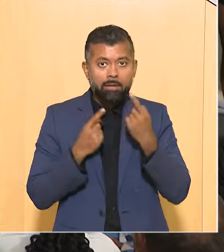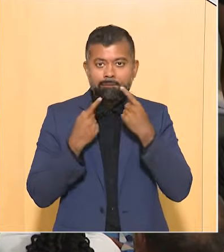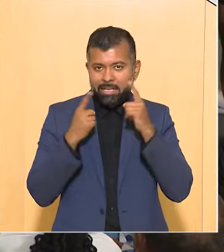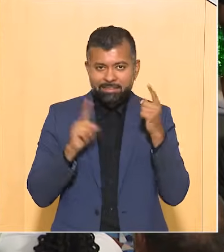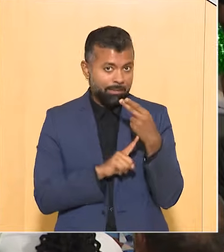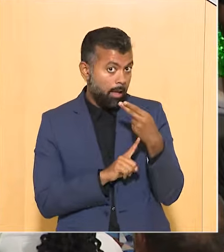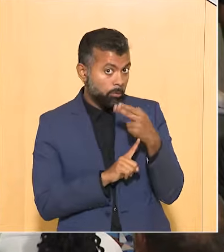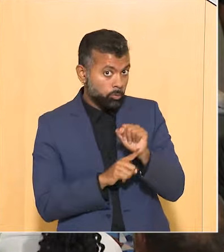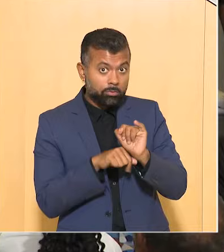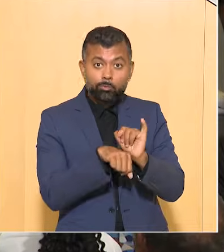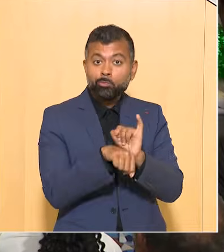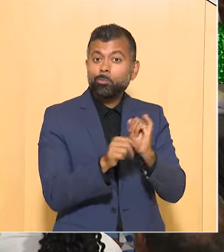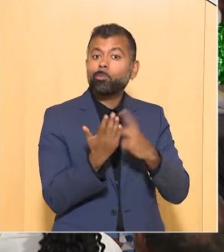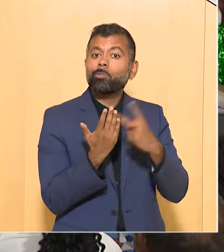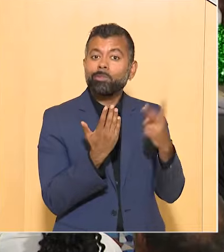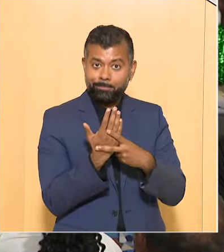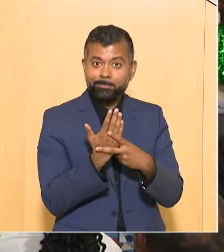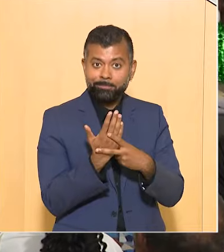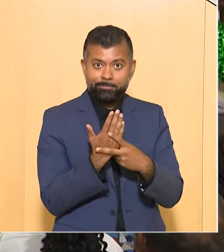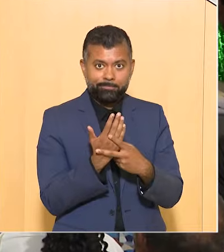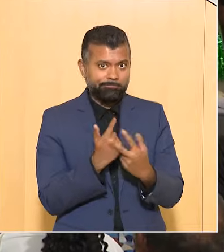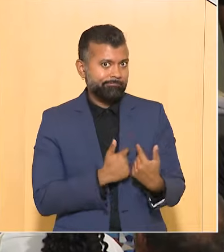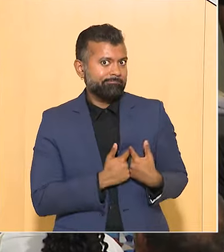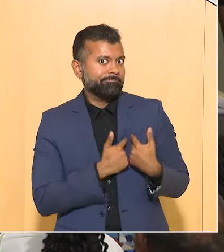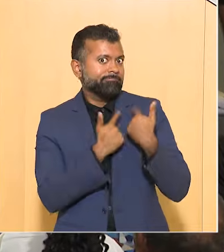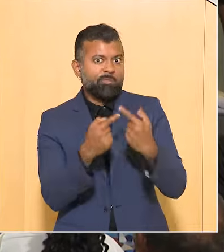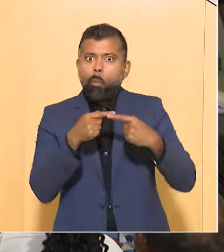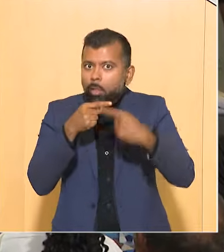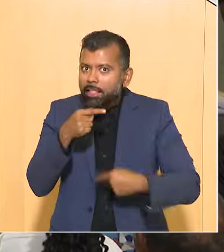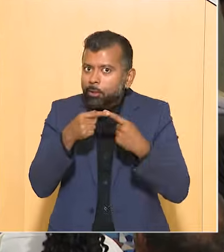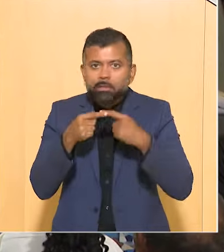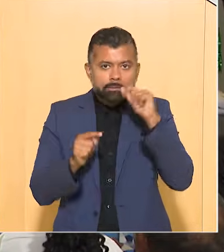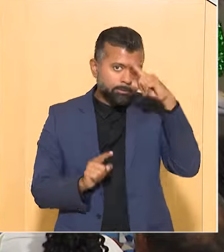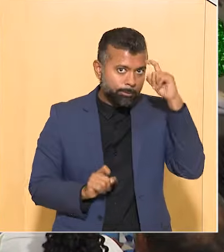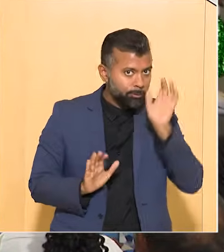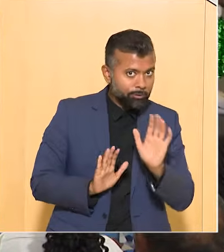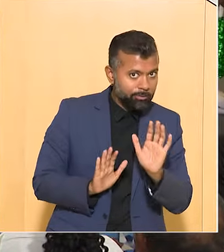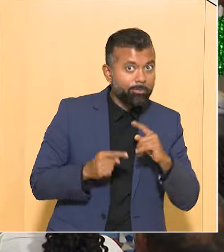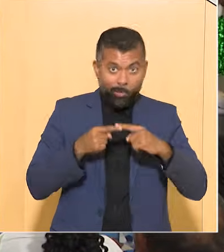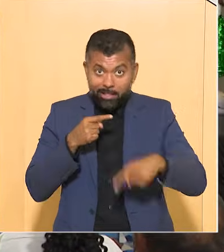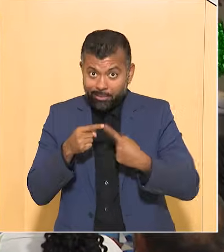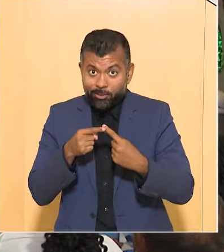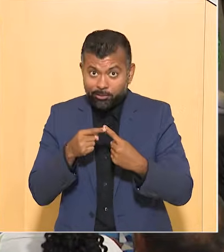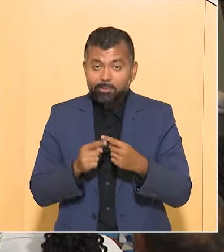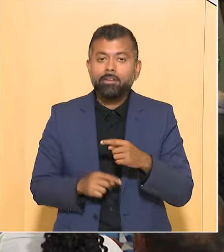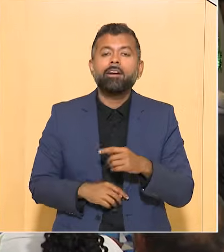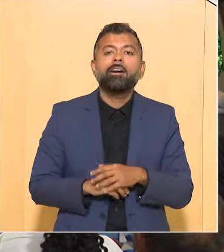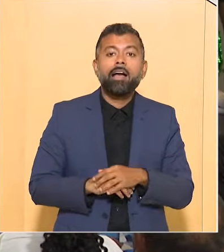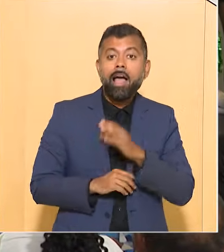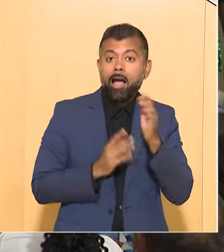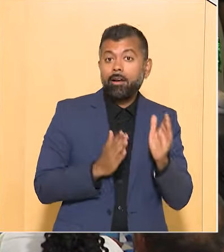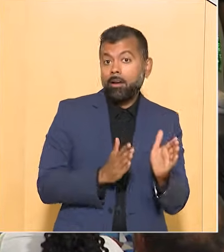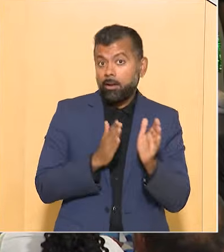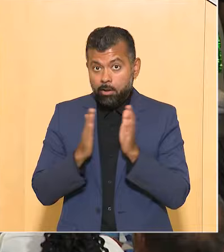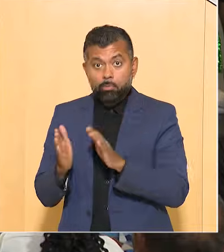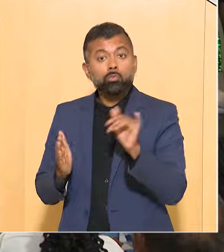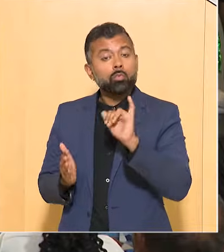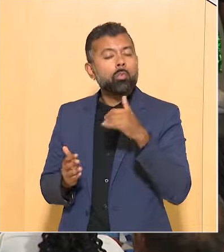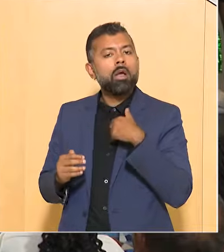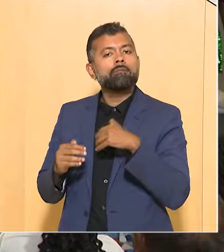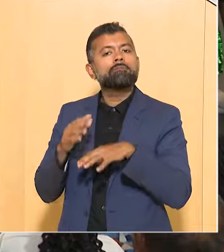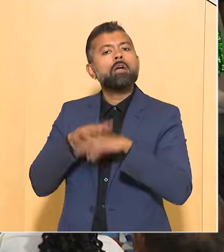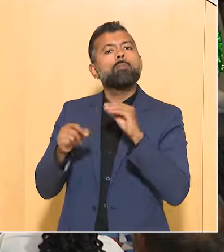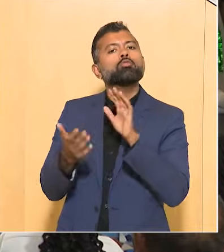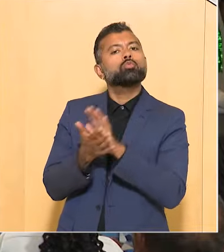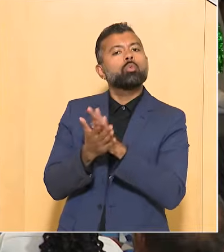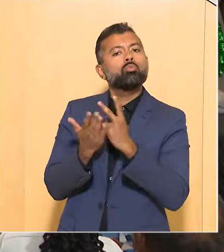is year-round, and we also run a year-round out-of-school youth for young people between the ages of 16 to 24,